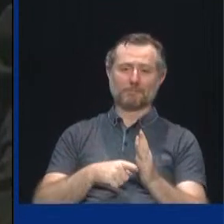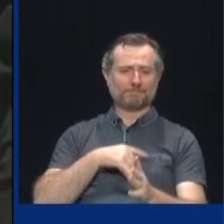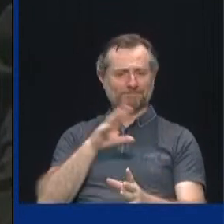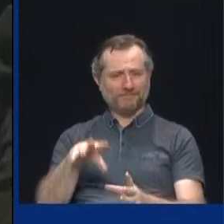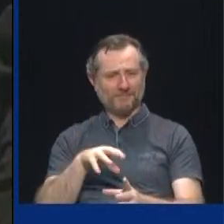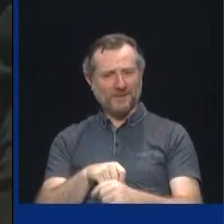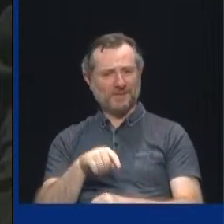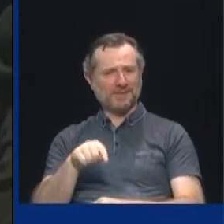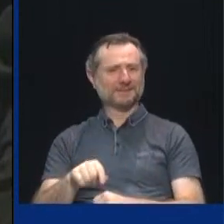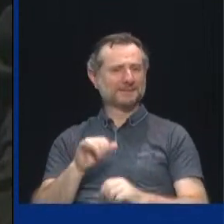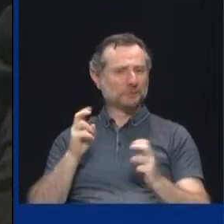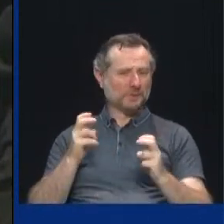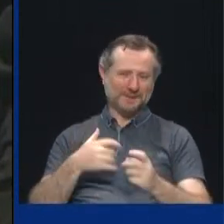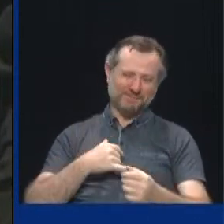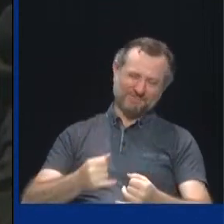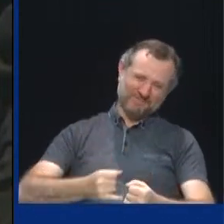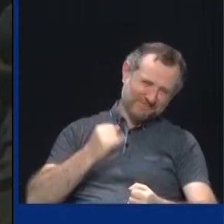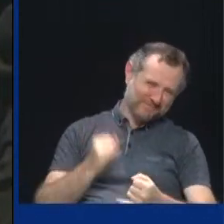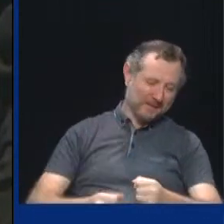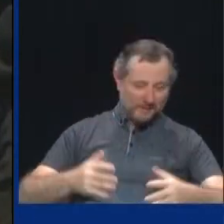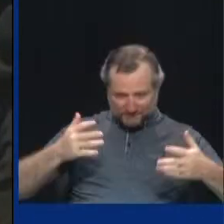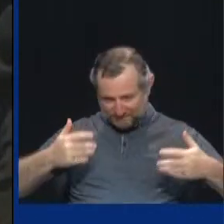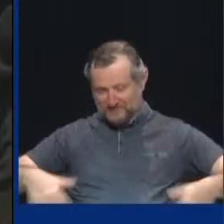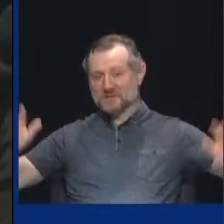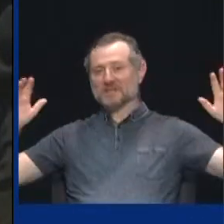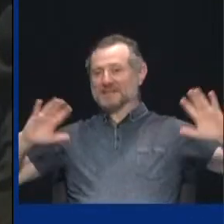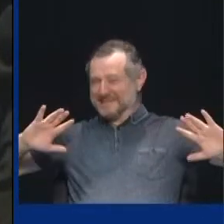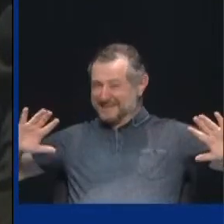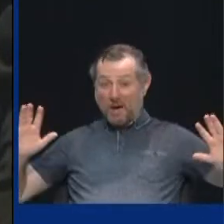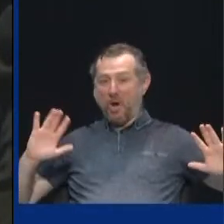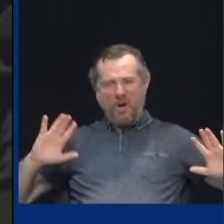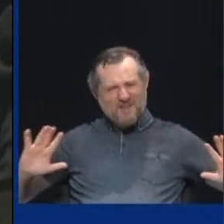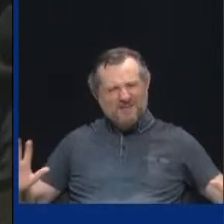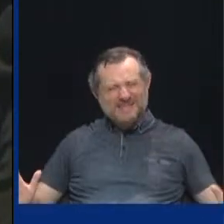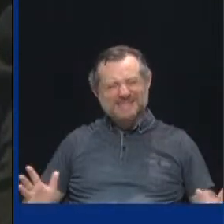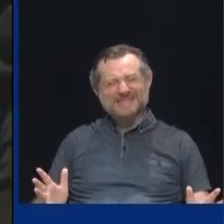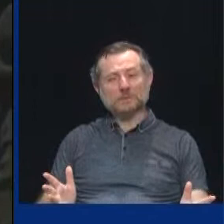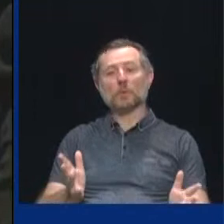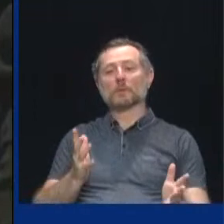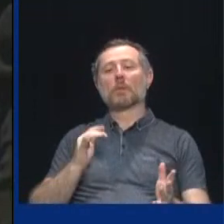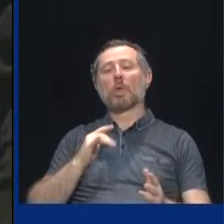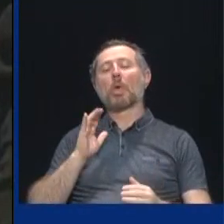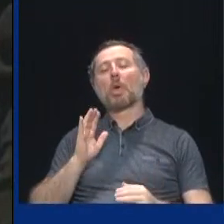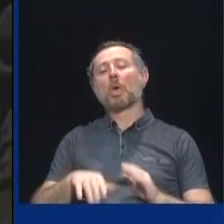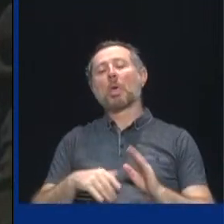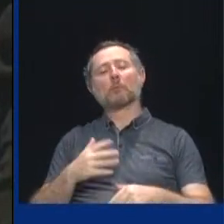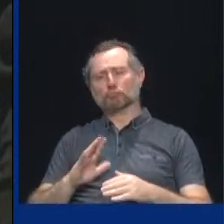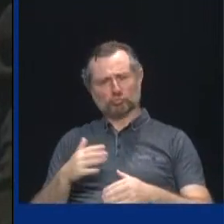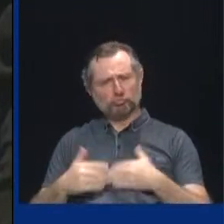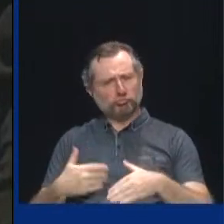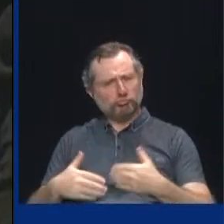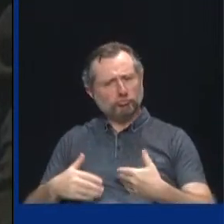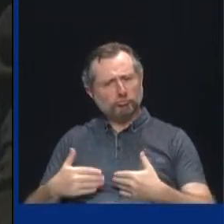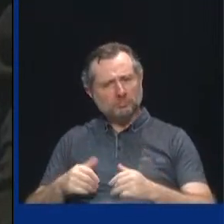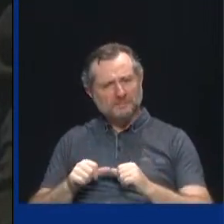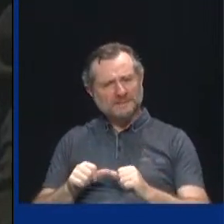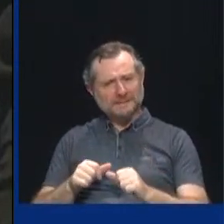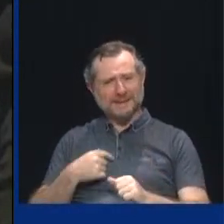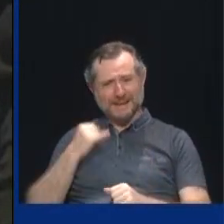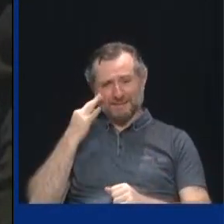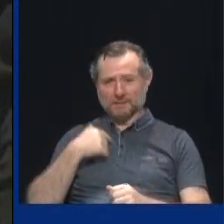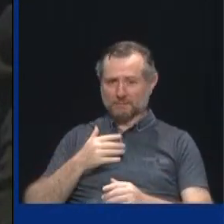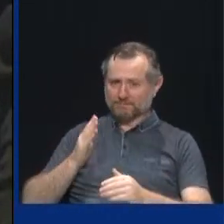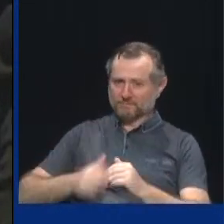not going to be at this for the long, or much, much, much longer if we all do what we need to do. So it's the critical final